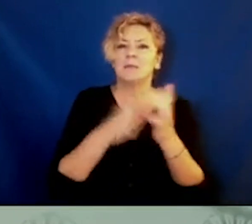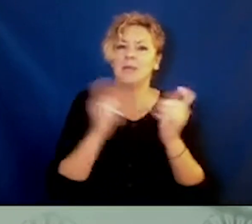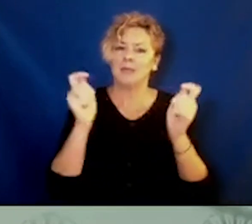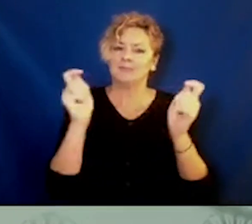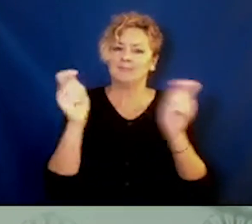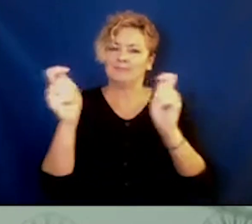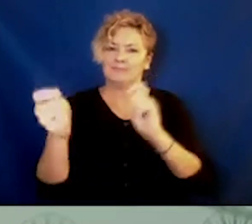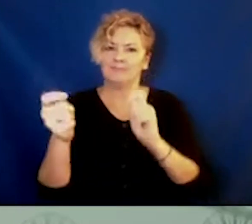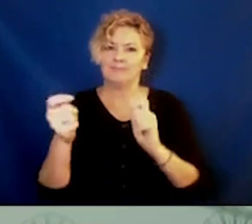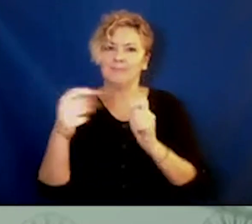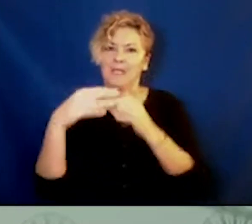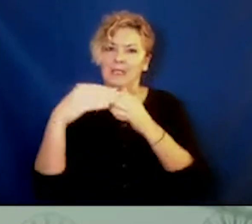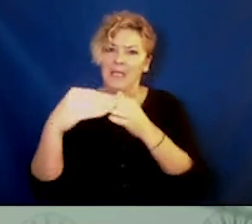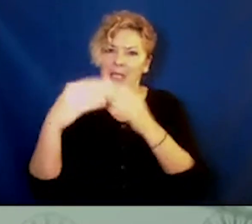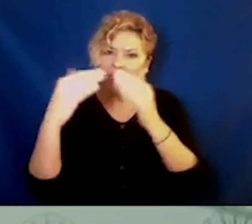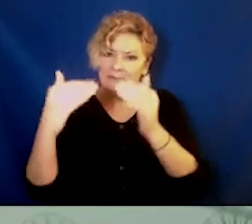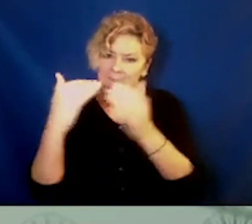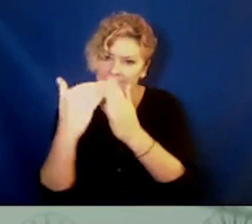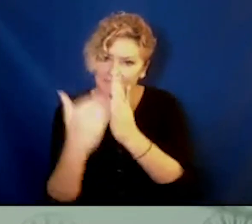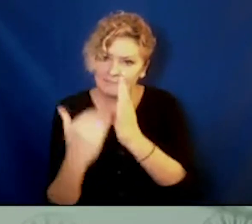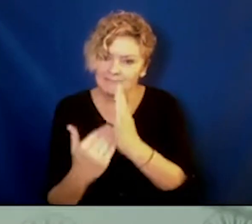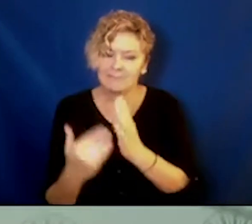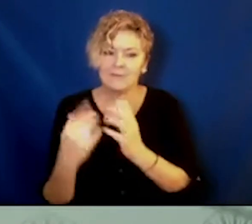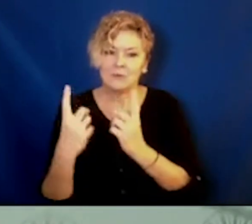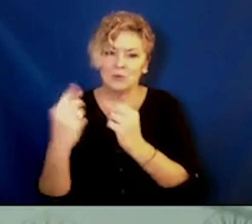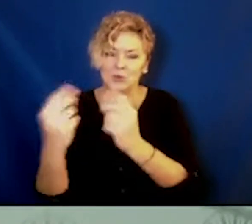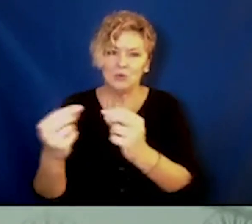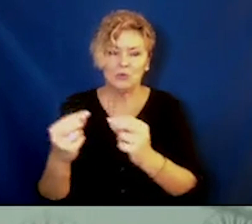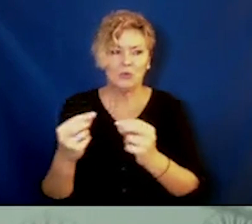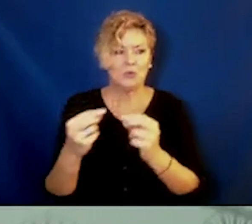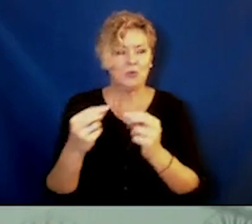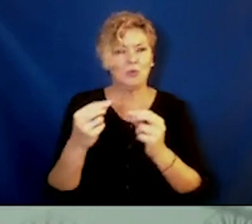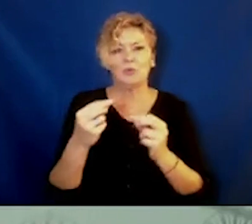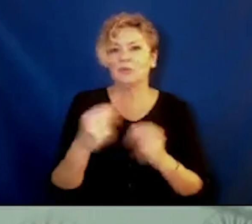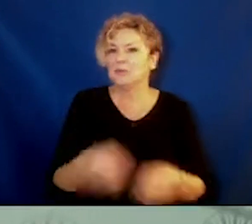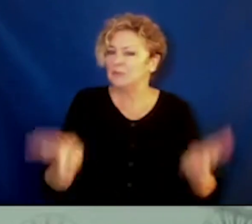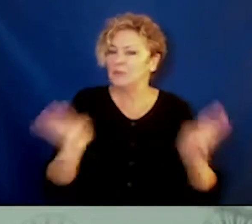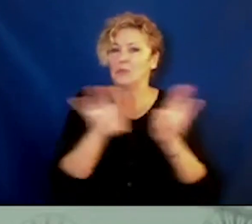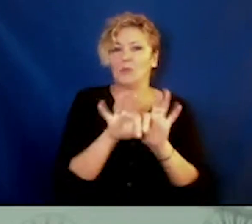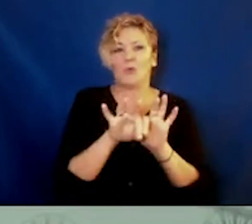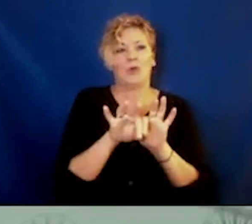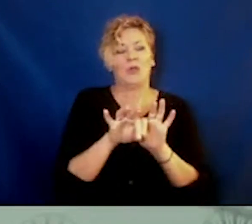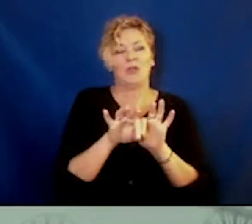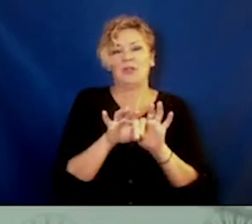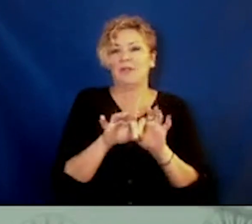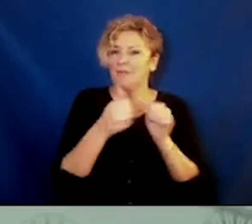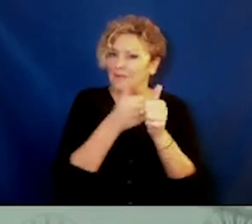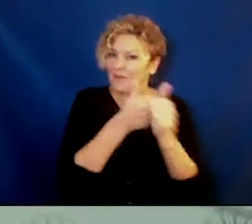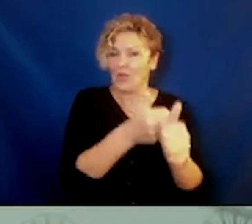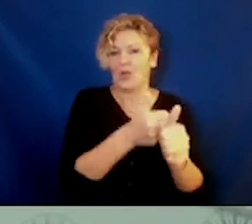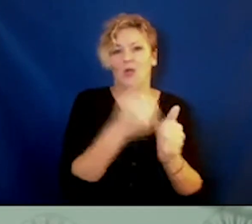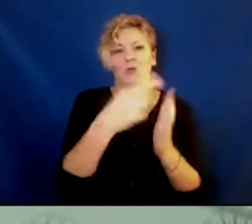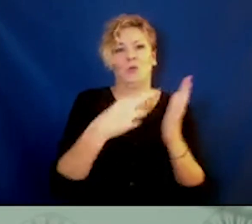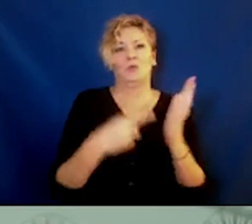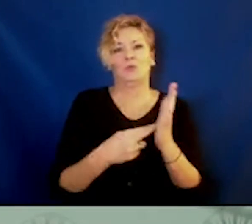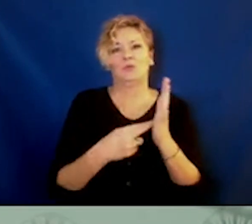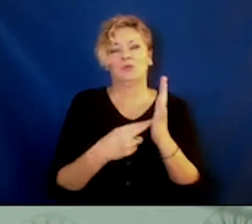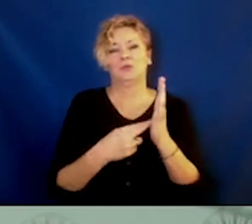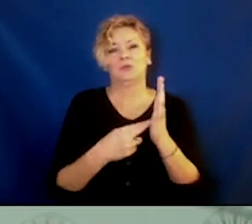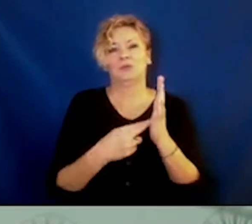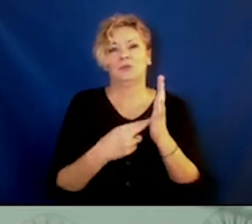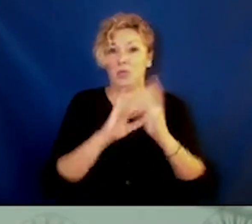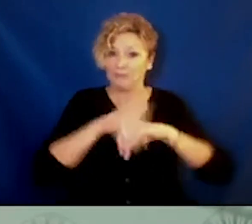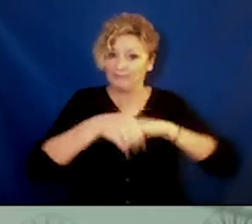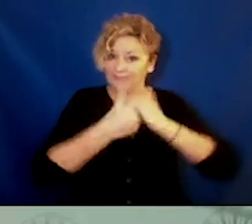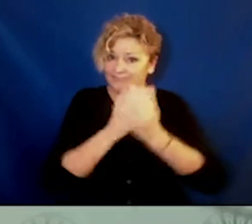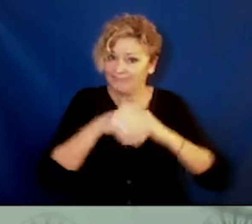great examples of families enjoying Halloween safely. As we look ahead, it is important for us to continue to pay close